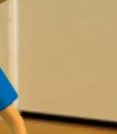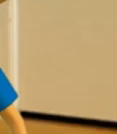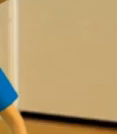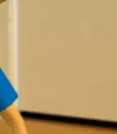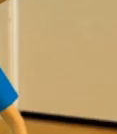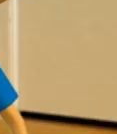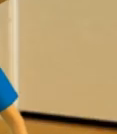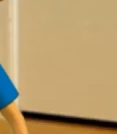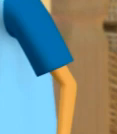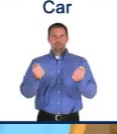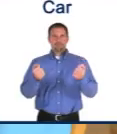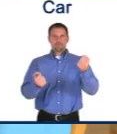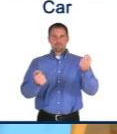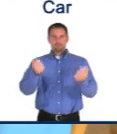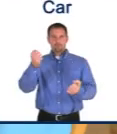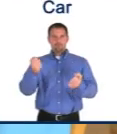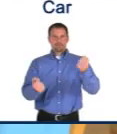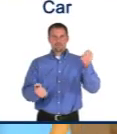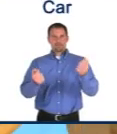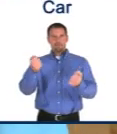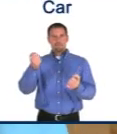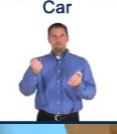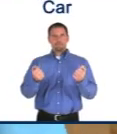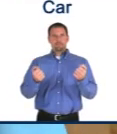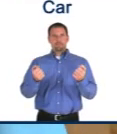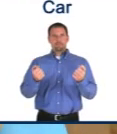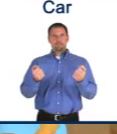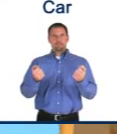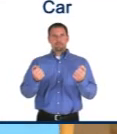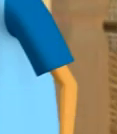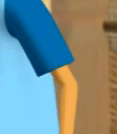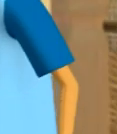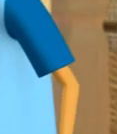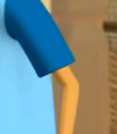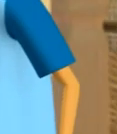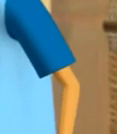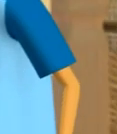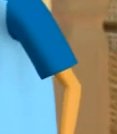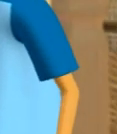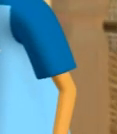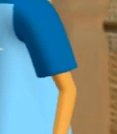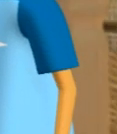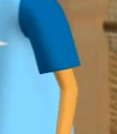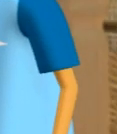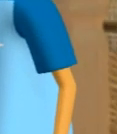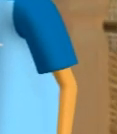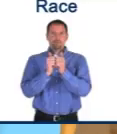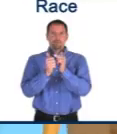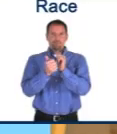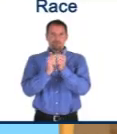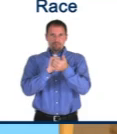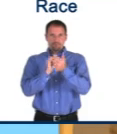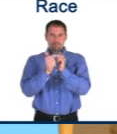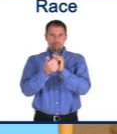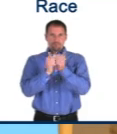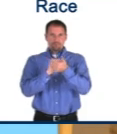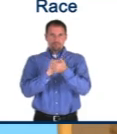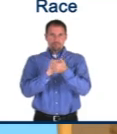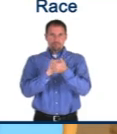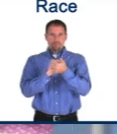don't think so. My race car can go super fast. We'll see about that. Let's